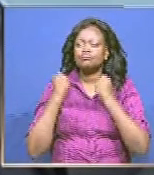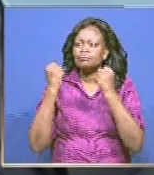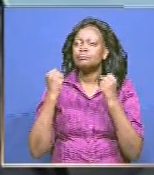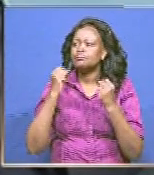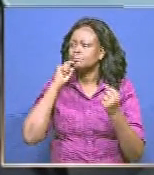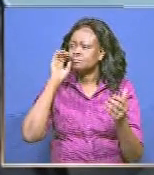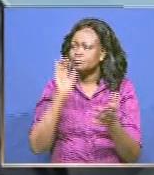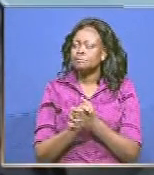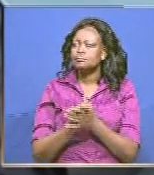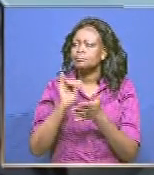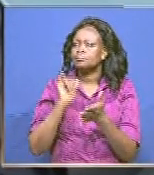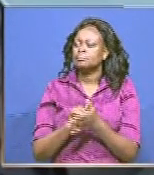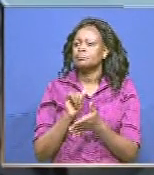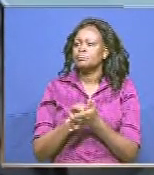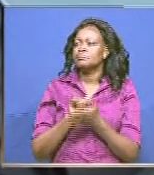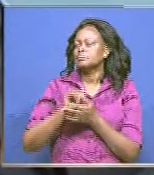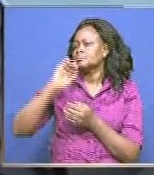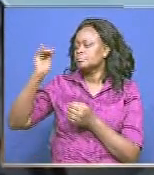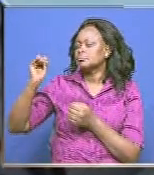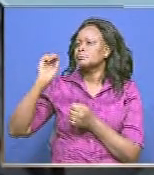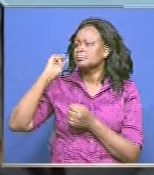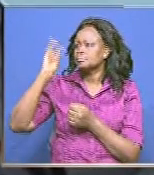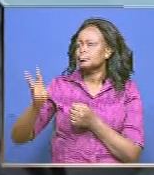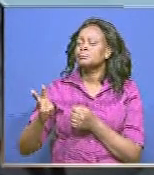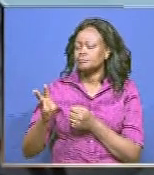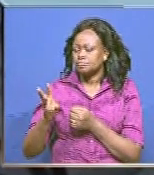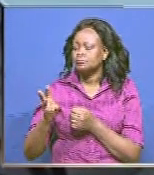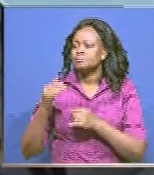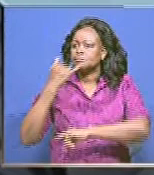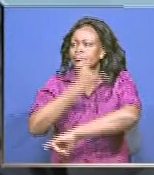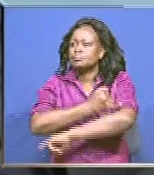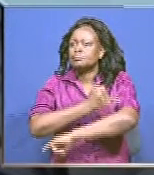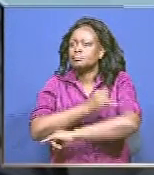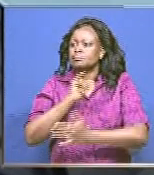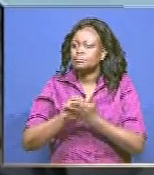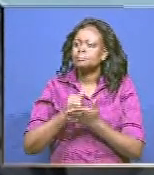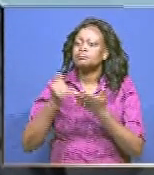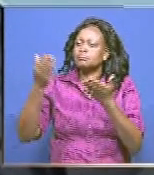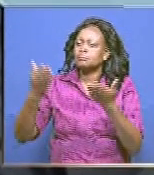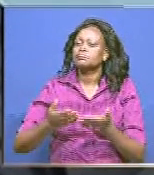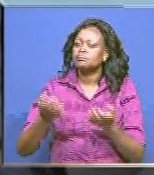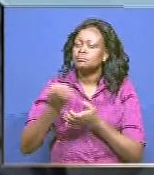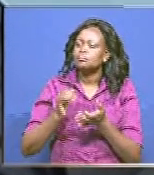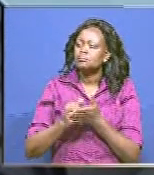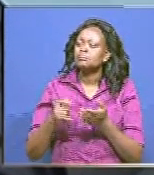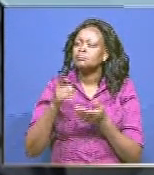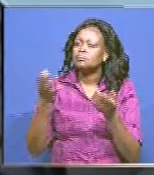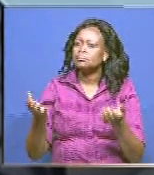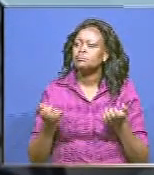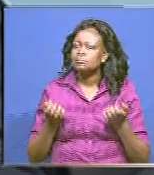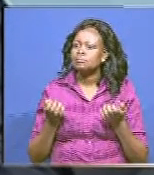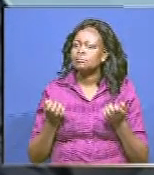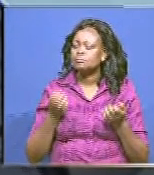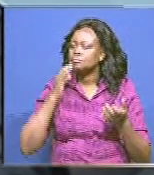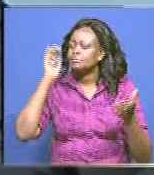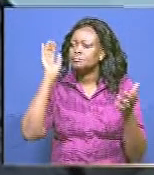that counties would now be the institutions to be able to generate the economy that we require. Yes. So we